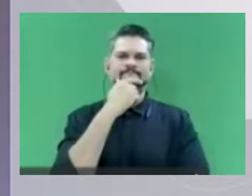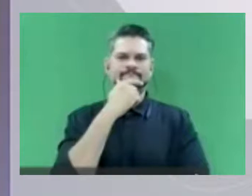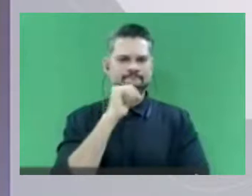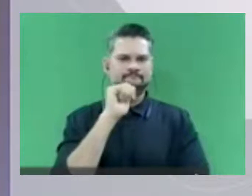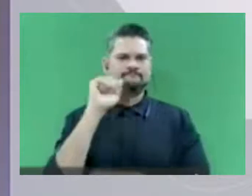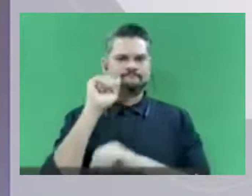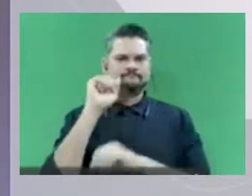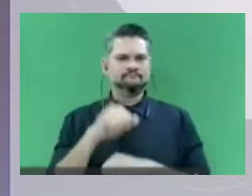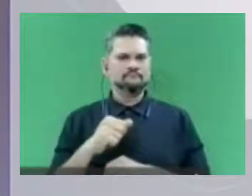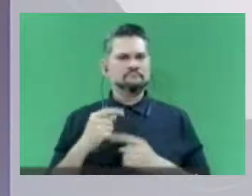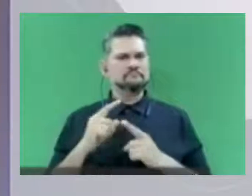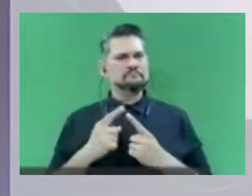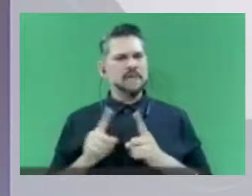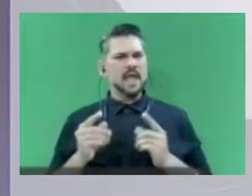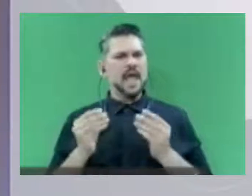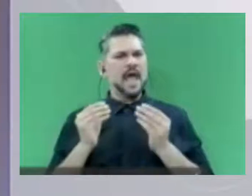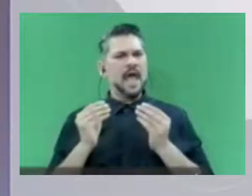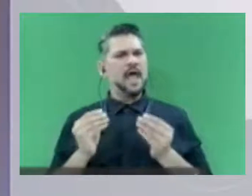actually